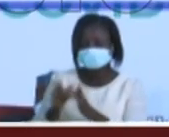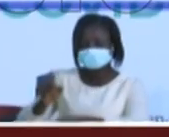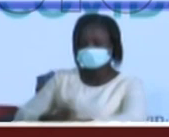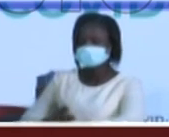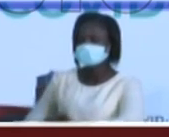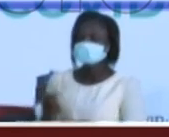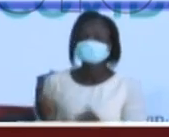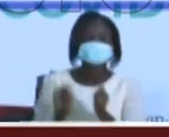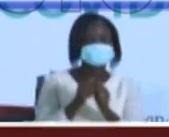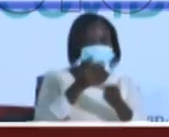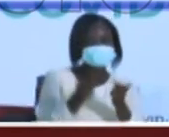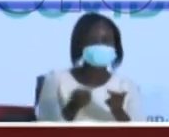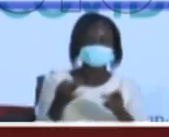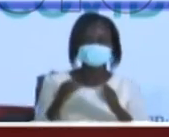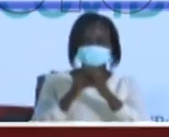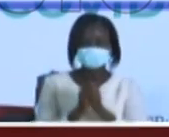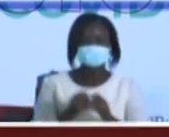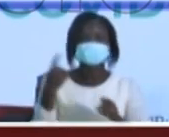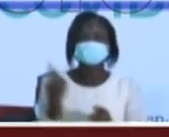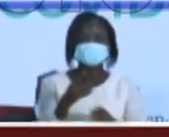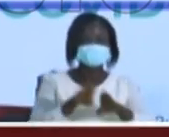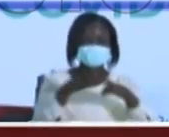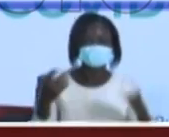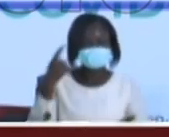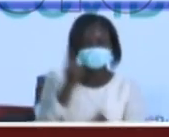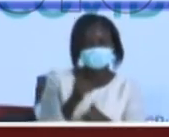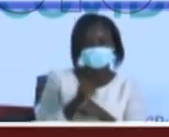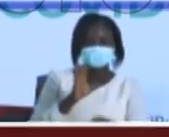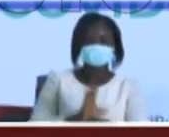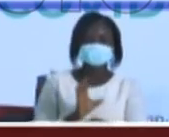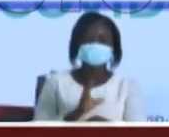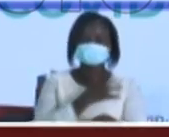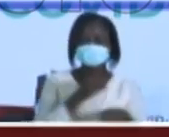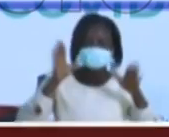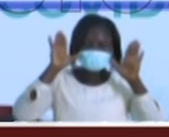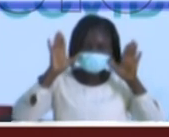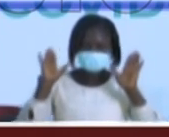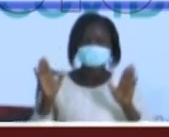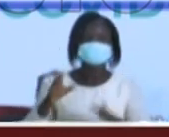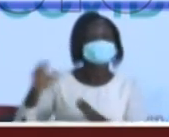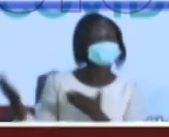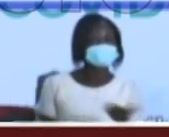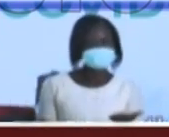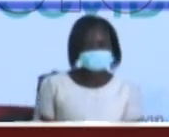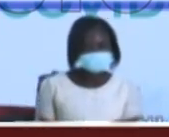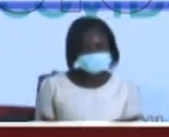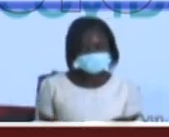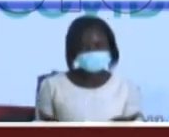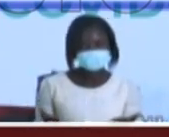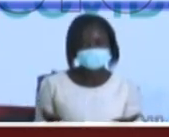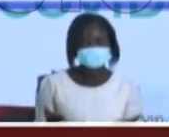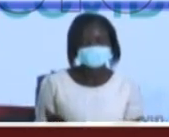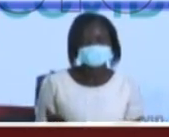with places of worship only opening for regular church and mosque services. Regular church and mosque